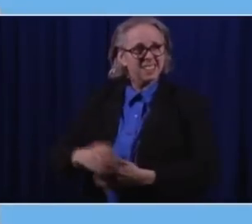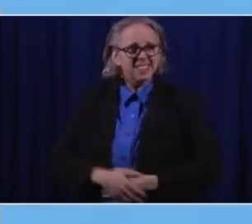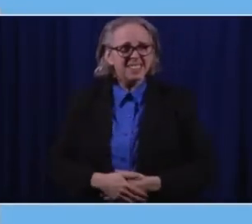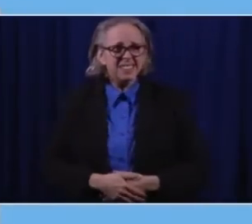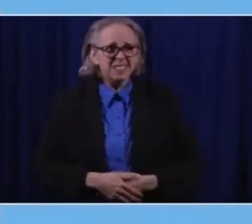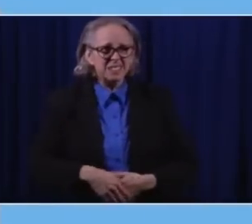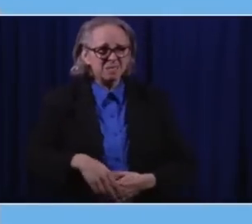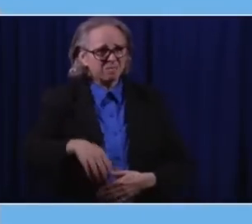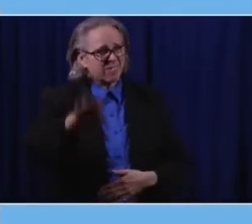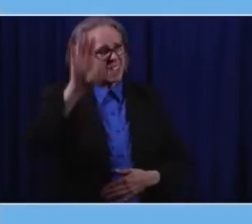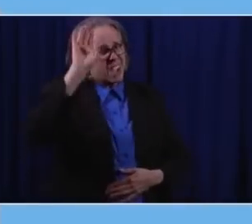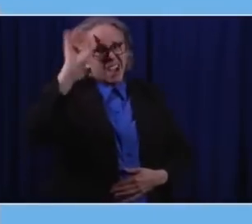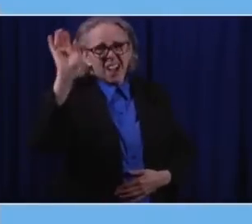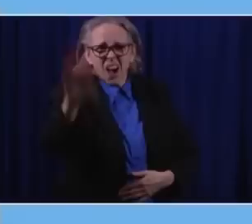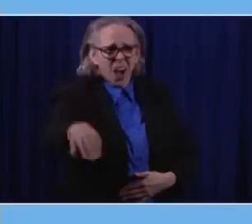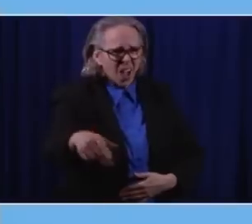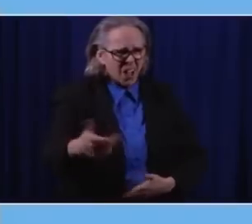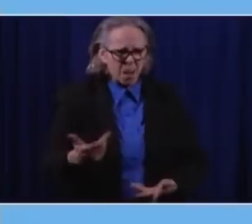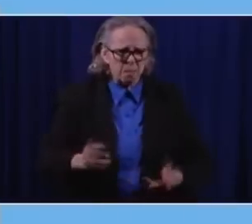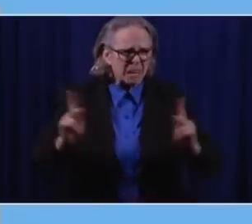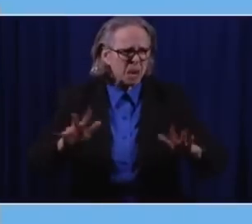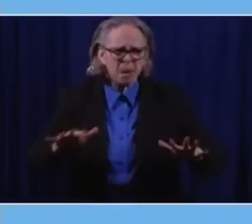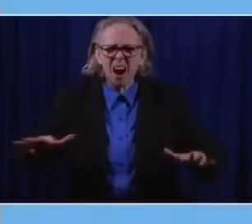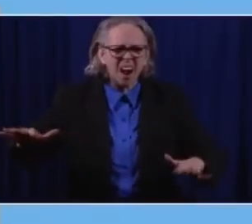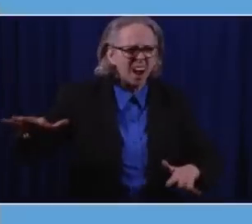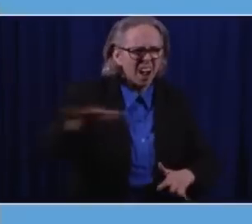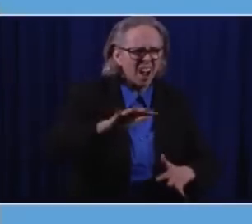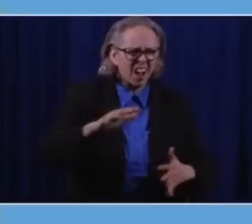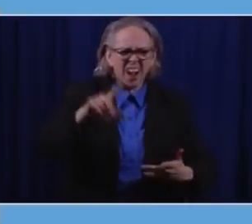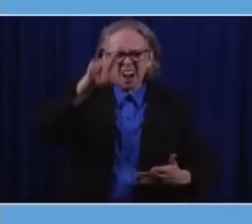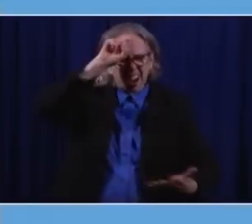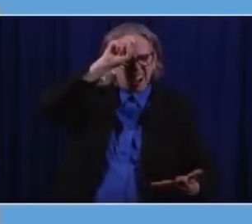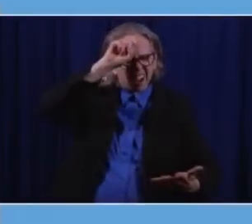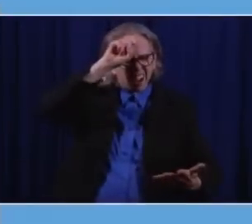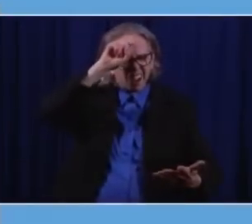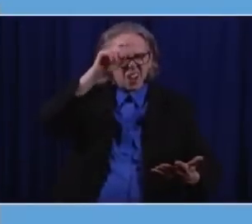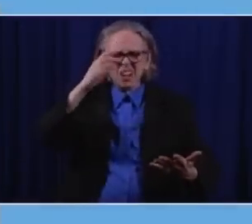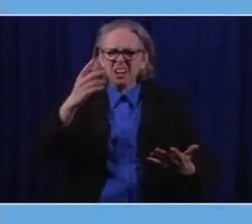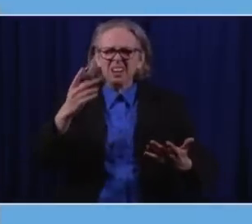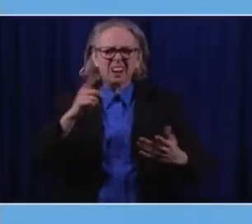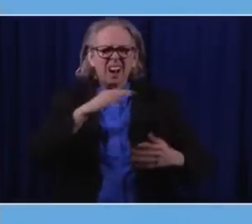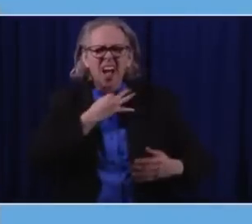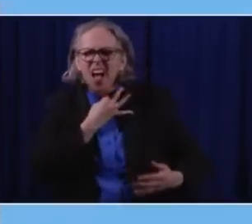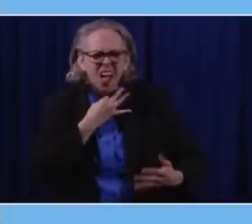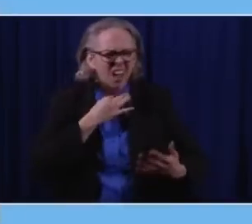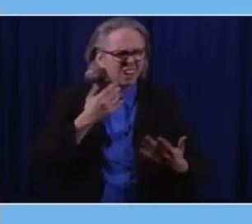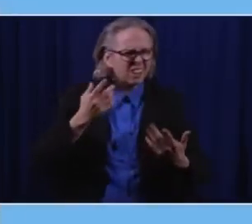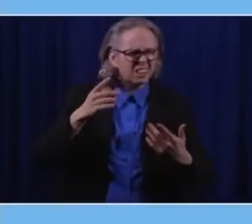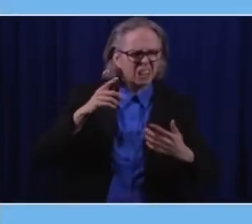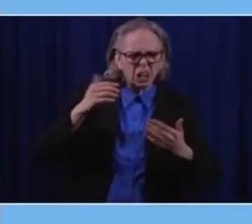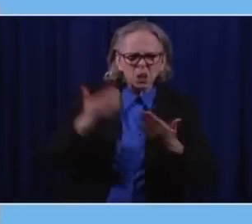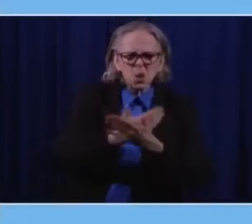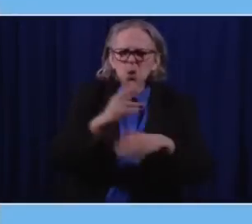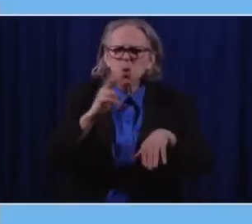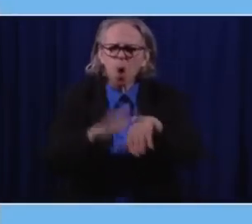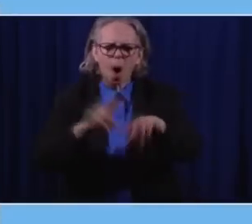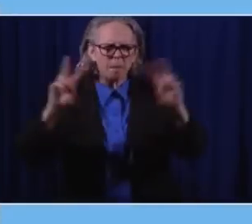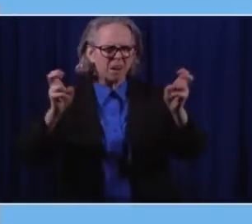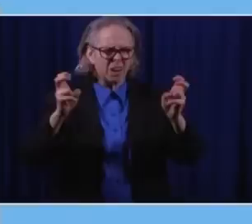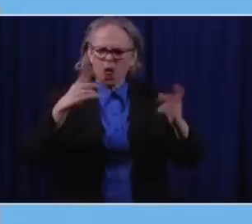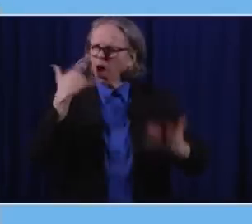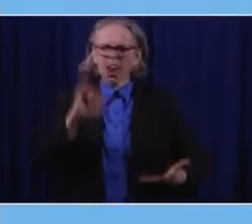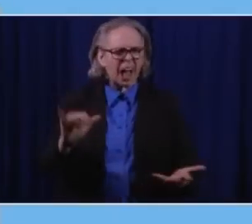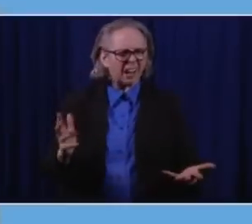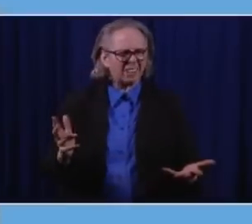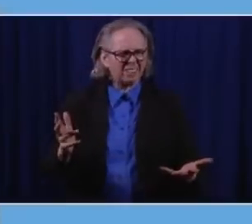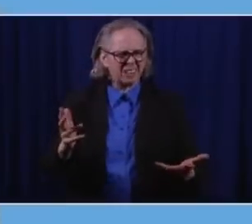There are a lot of questions right now. Questions about our new normal, about how to unite a country divided and